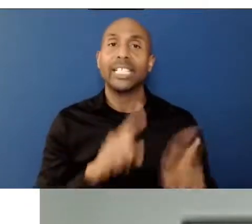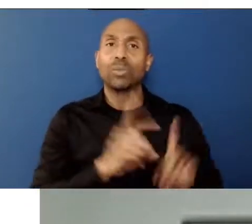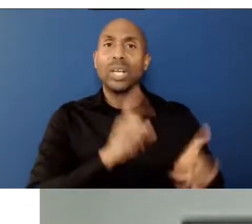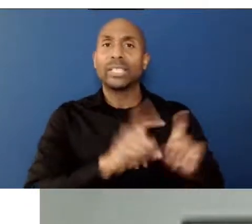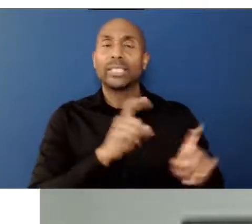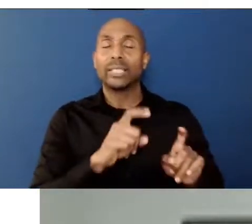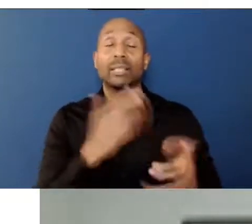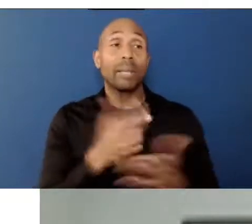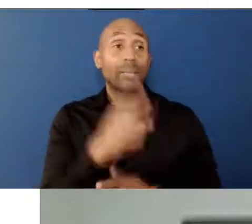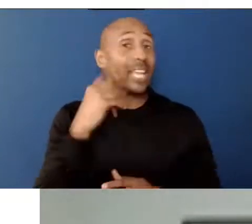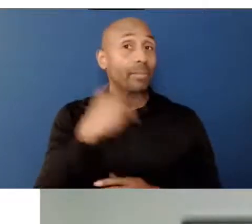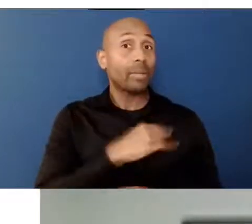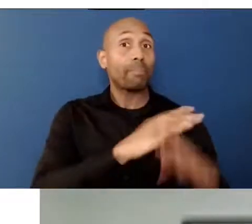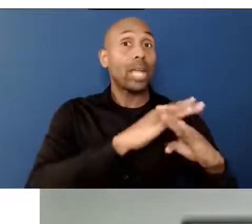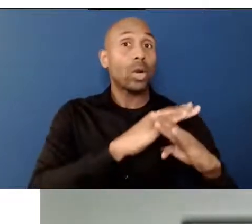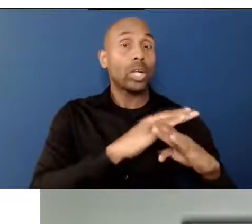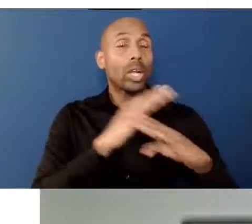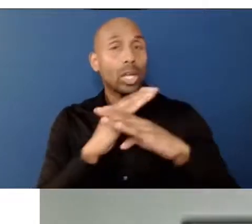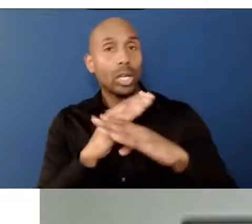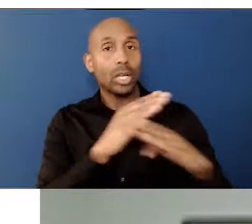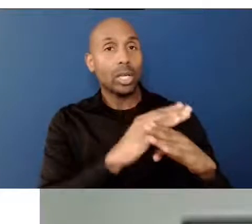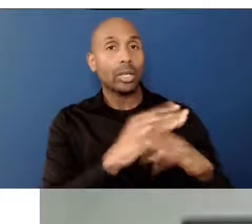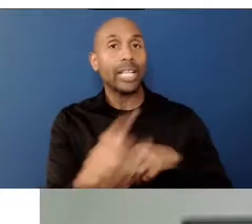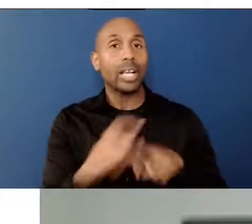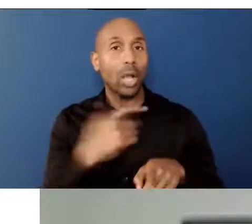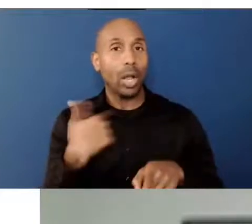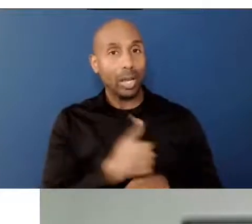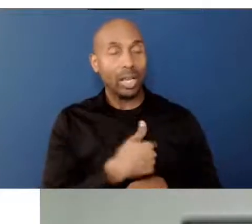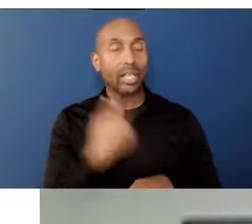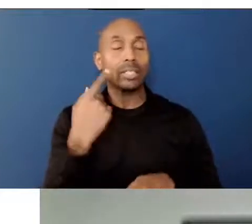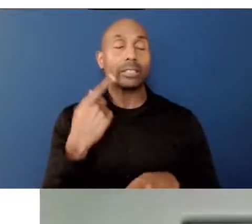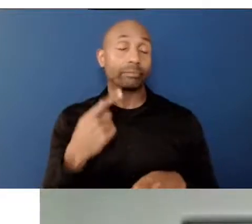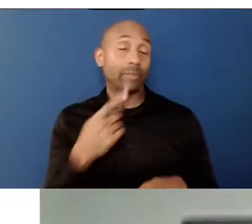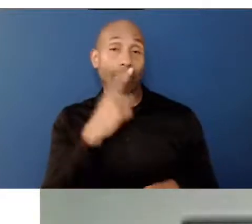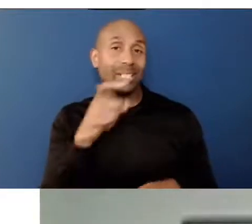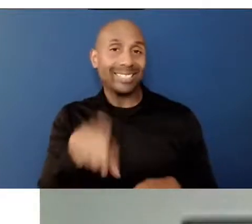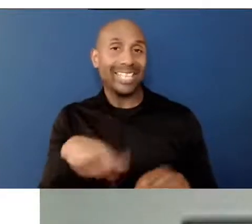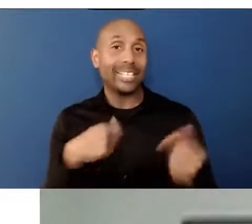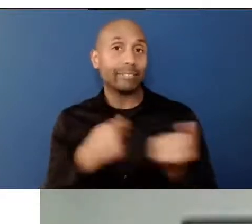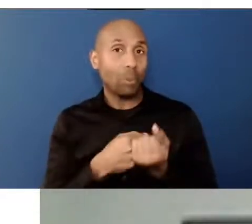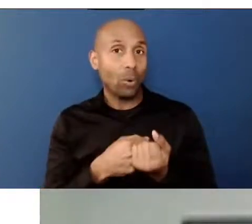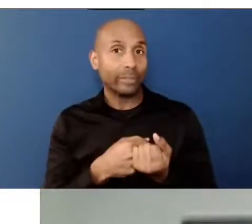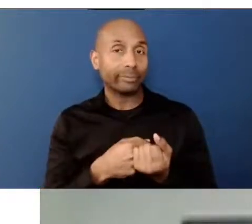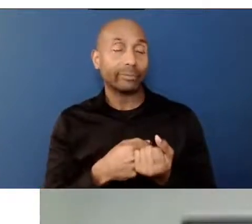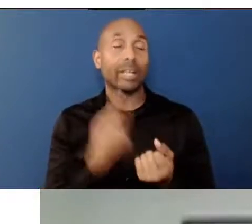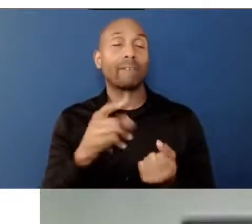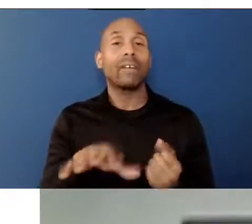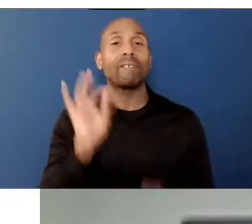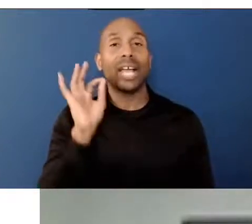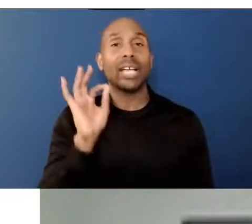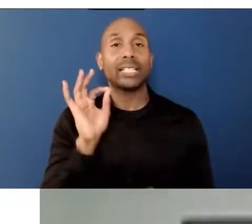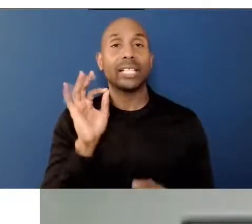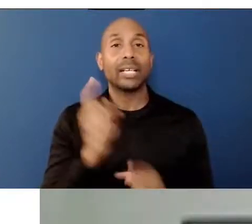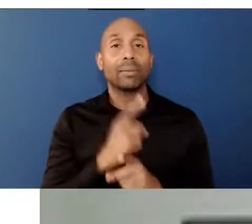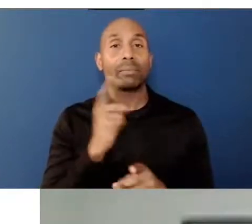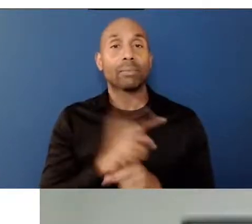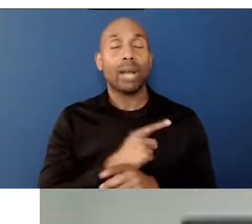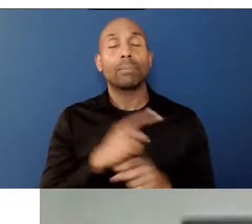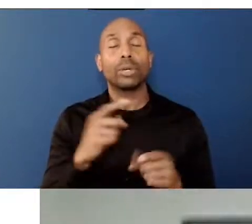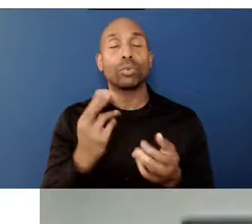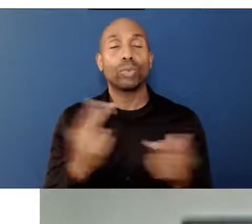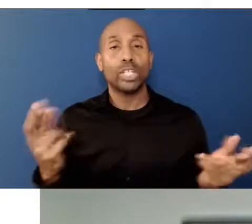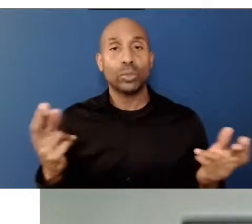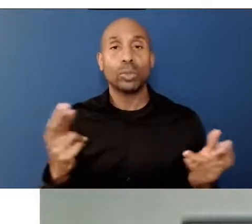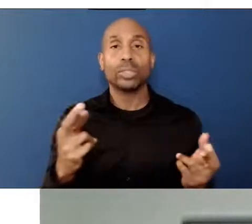and need assistance and support in finding the proper resources and programs